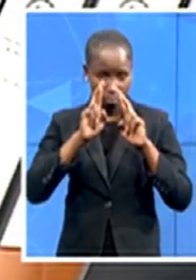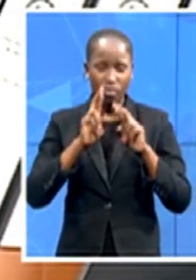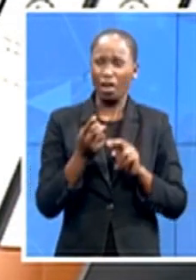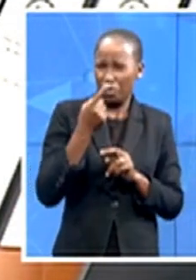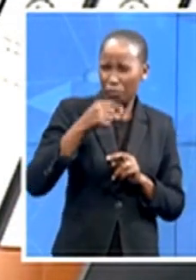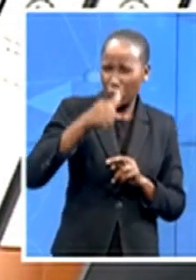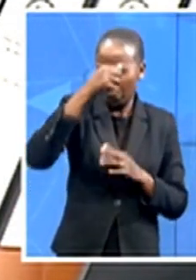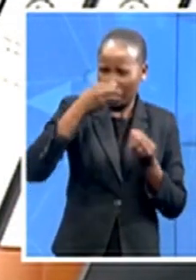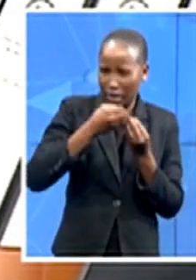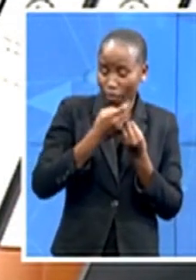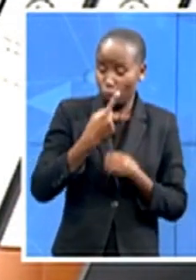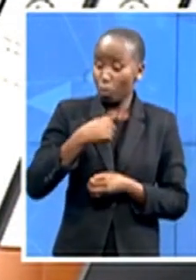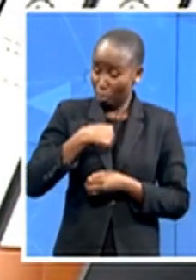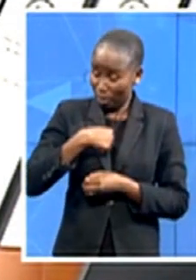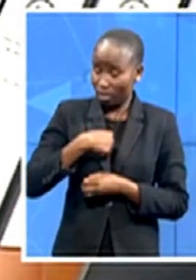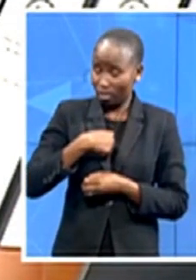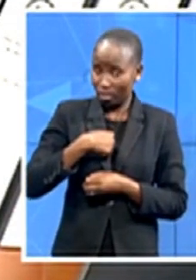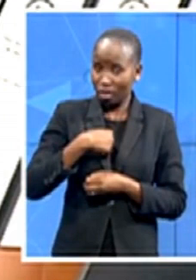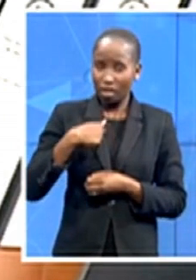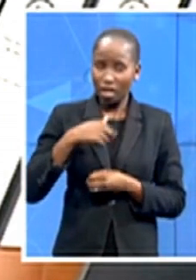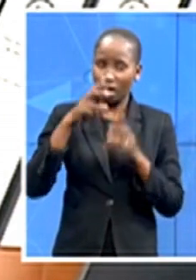available to me was to resign from the executive.